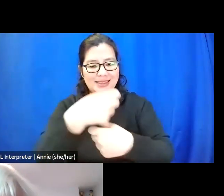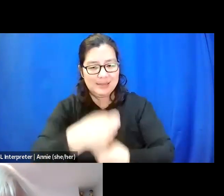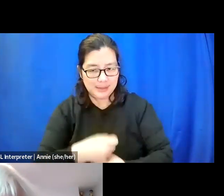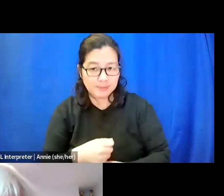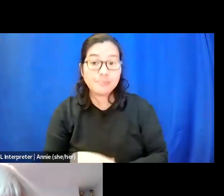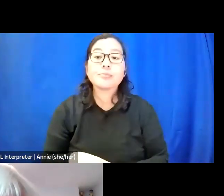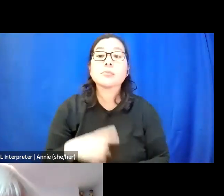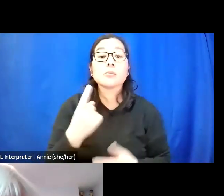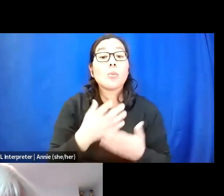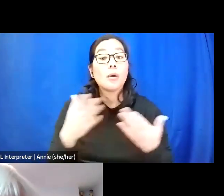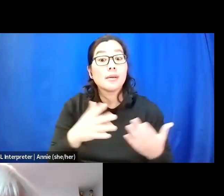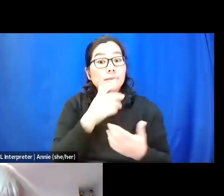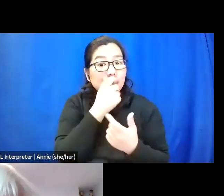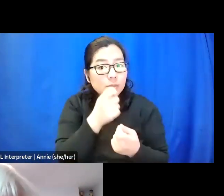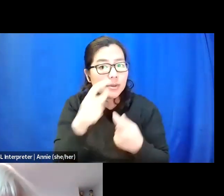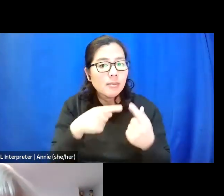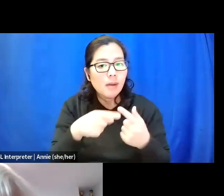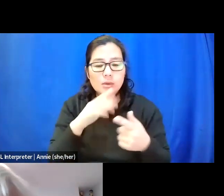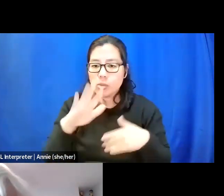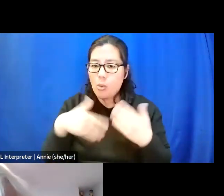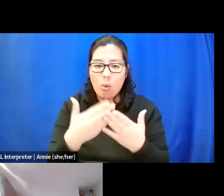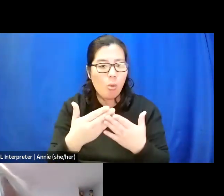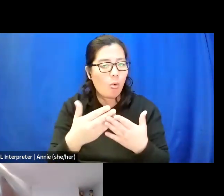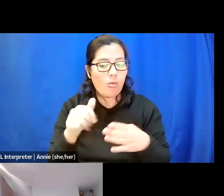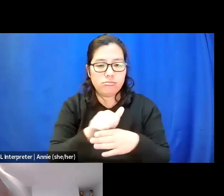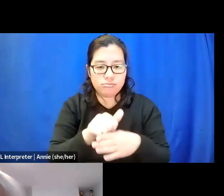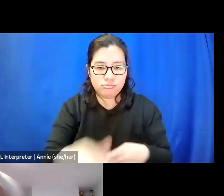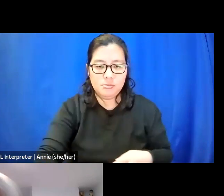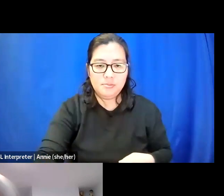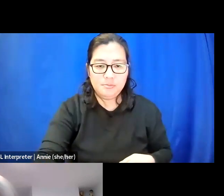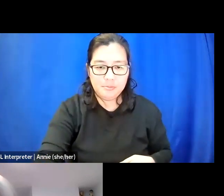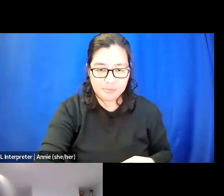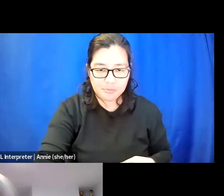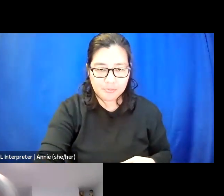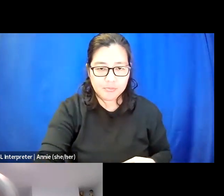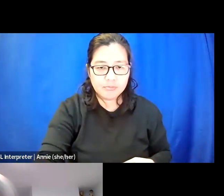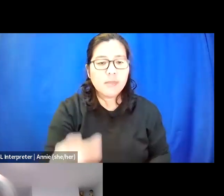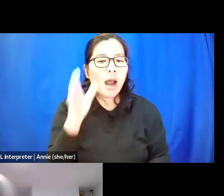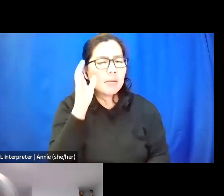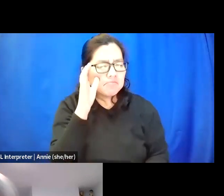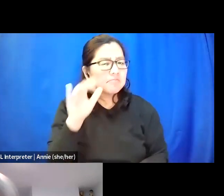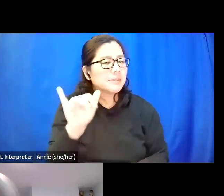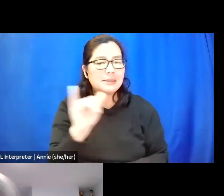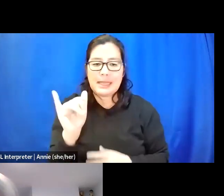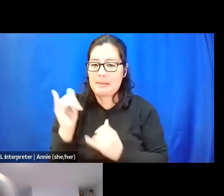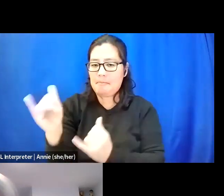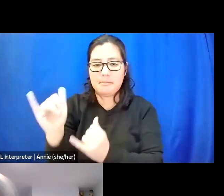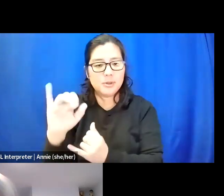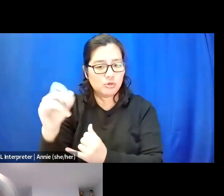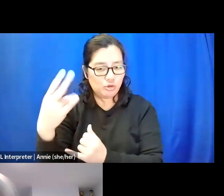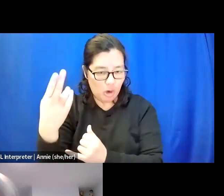what was interesting about this whole exercise was that since I listened to them like Josh in the same sequence, the